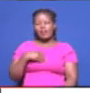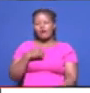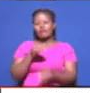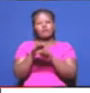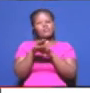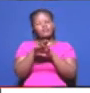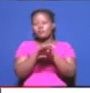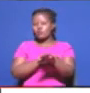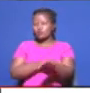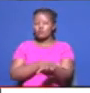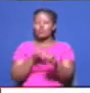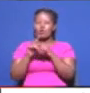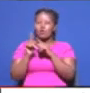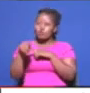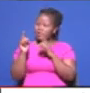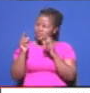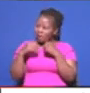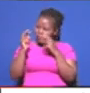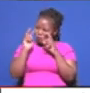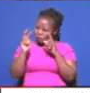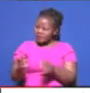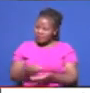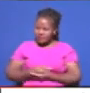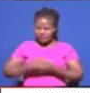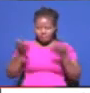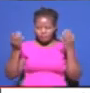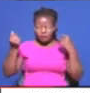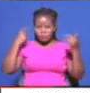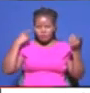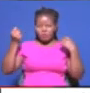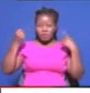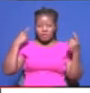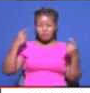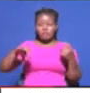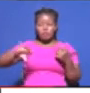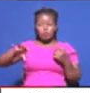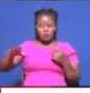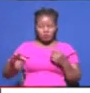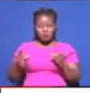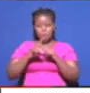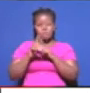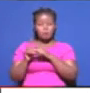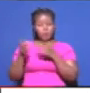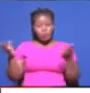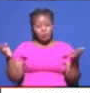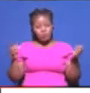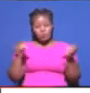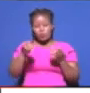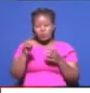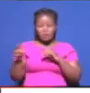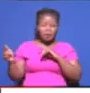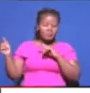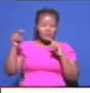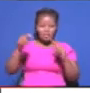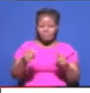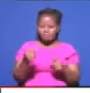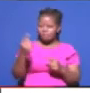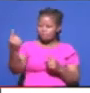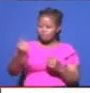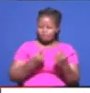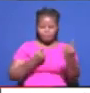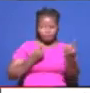has been witnessed across Kericho County. And they've been coming in just one by one to cast their votes,